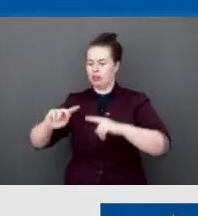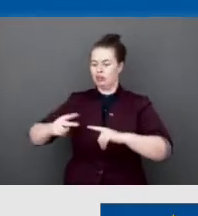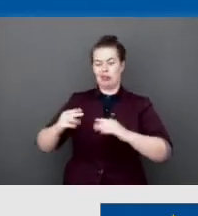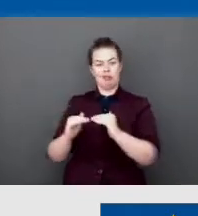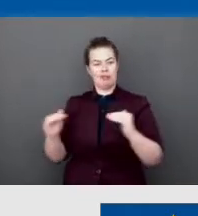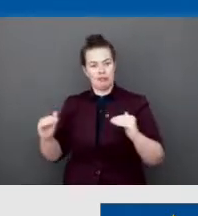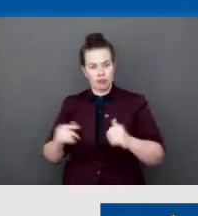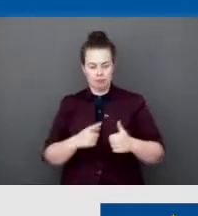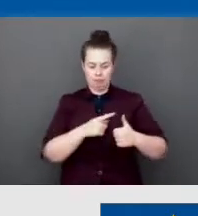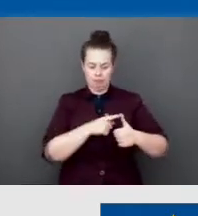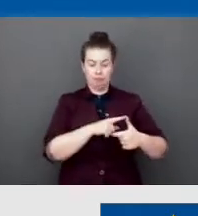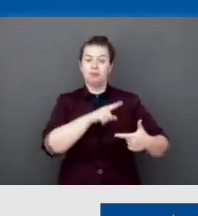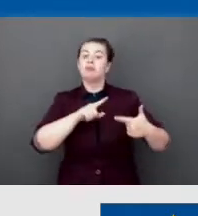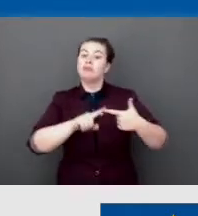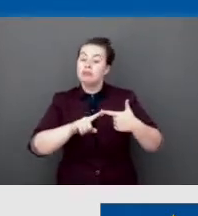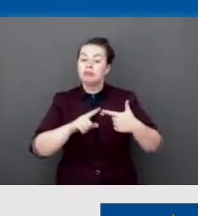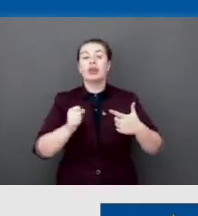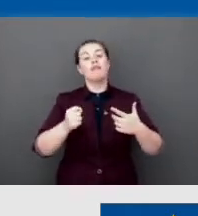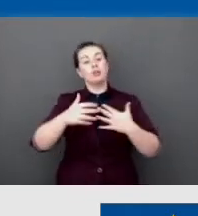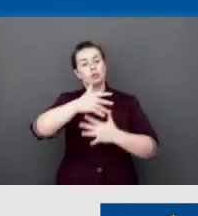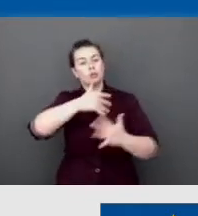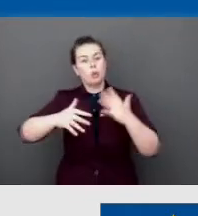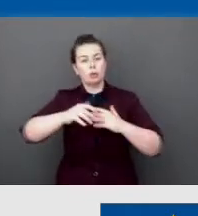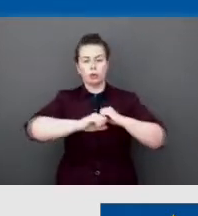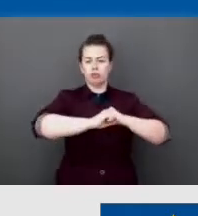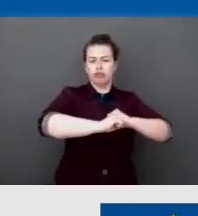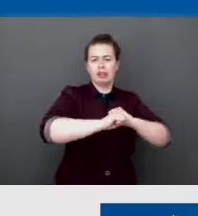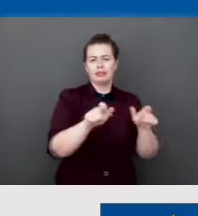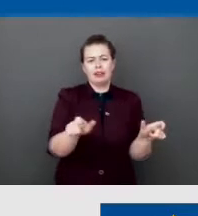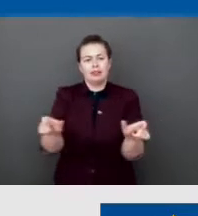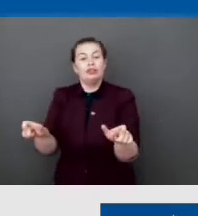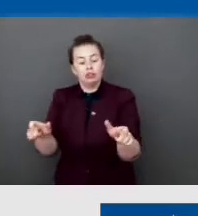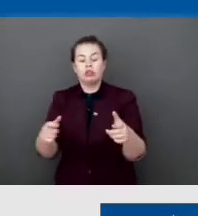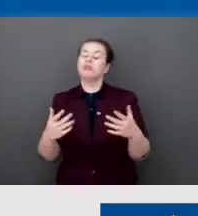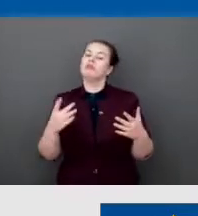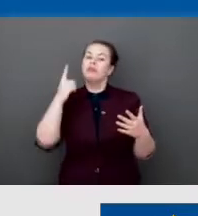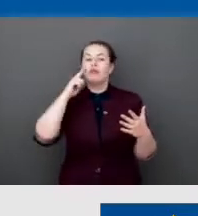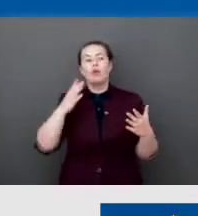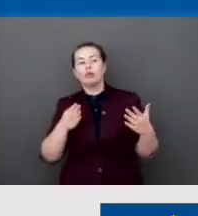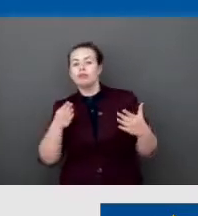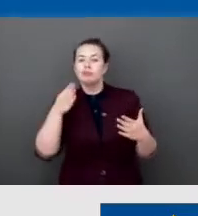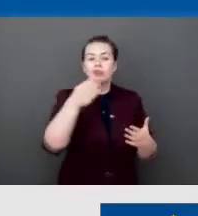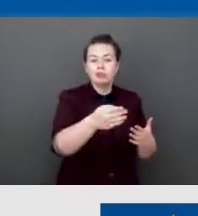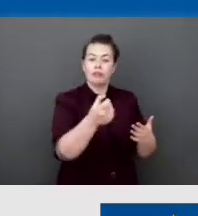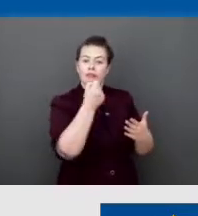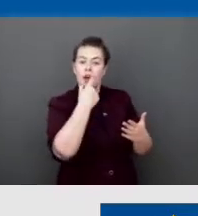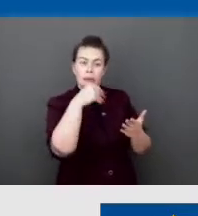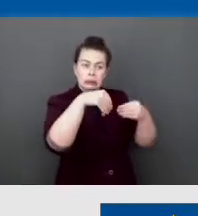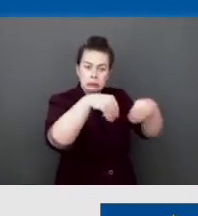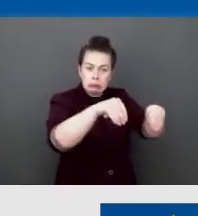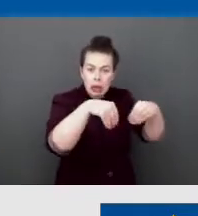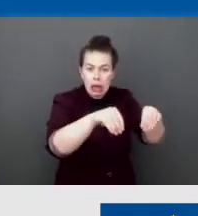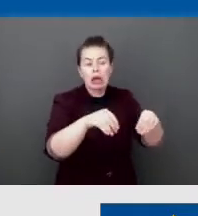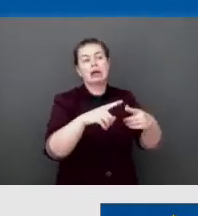and social structures such as help at home, social clinic, social grocery, social pharmacy, the Roma Community